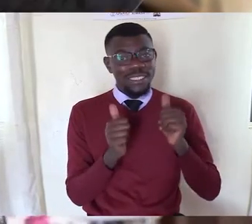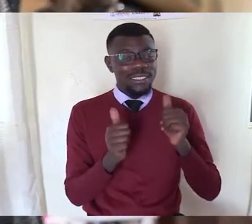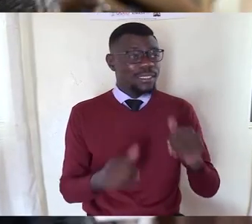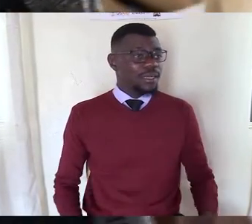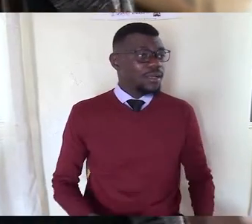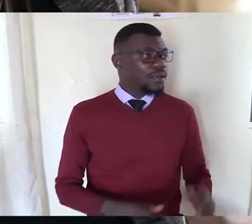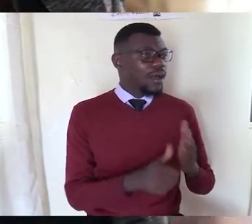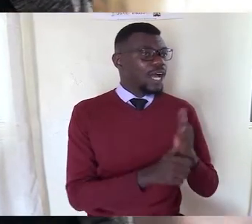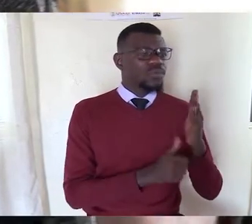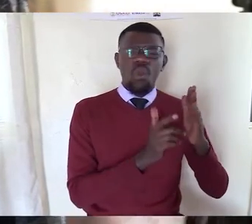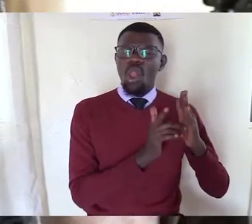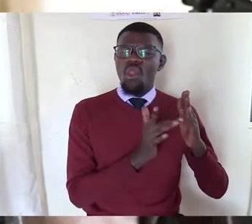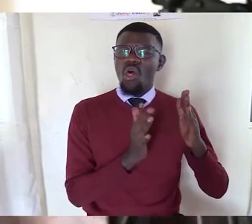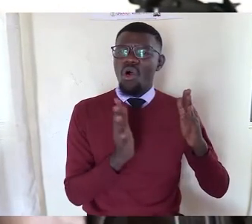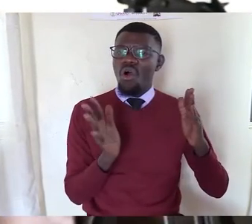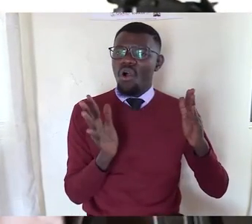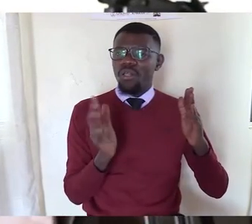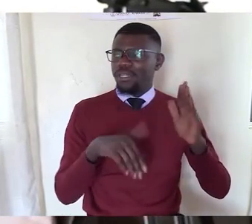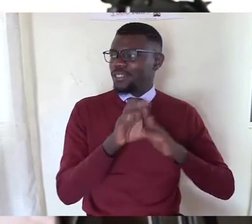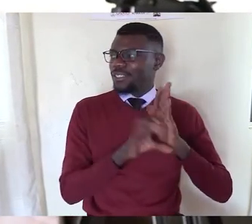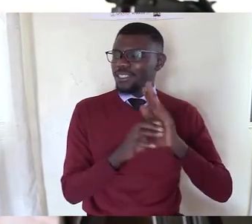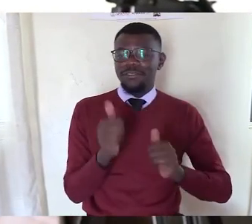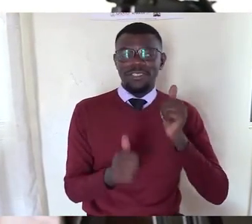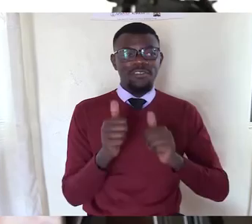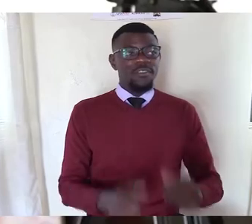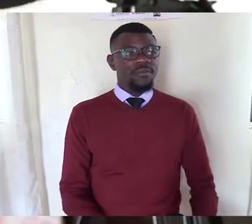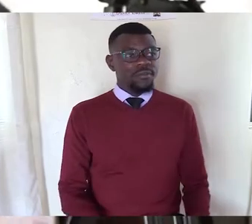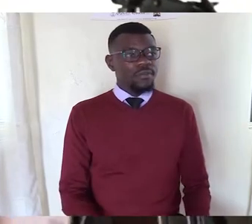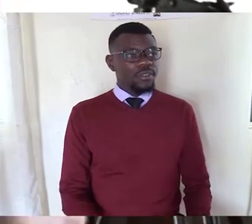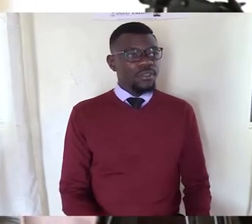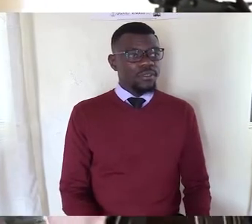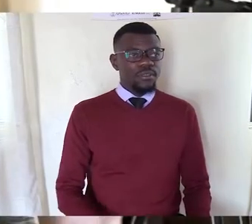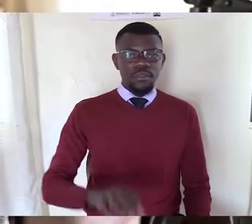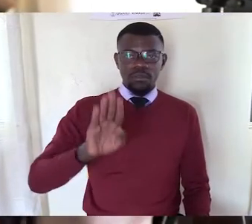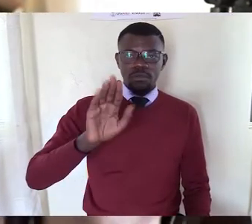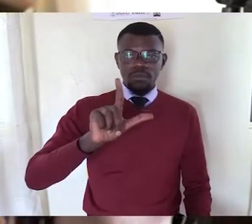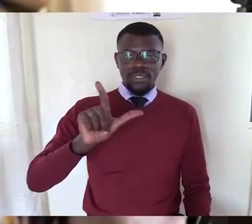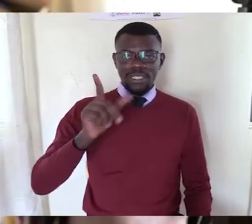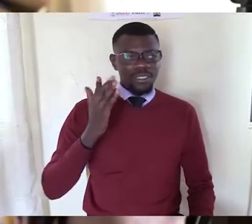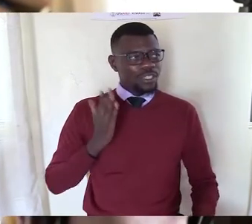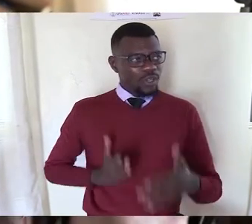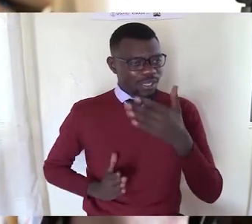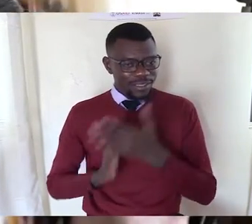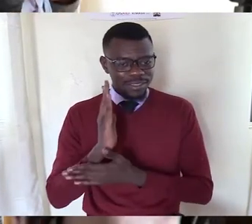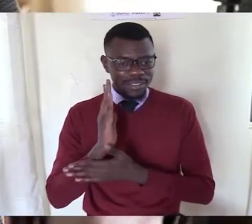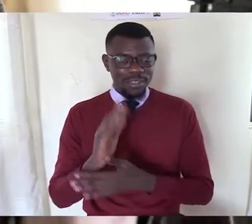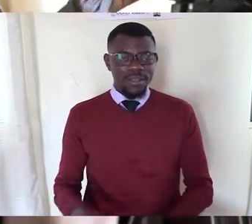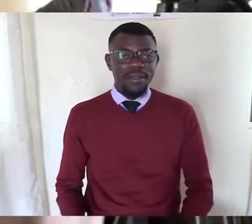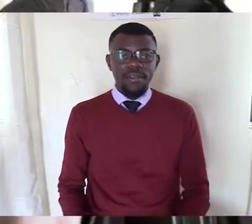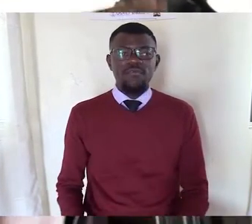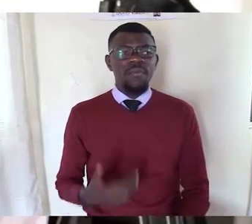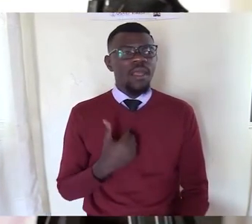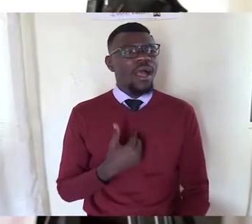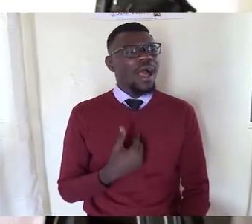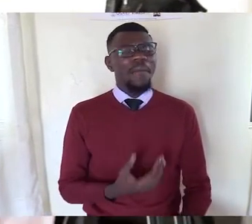Which is the longest article in our constitution? Can you all hear me? The Bill of Human Rights, right? It has very